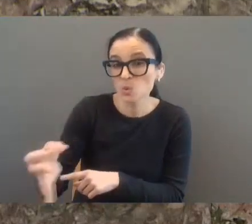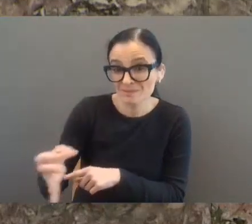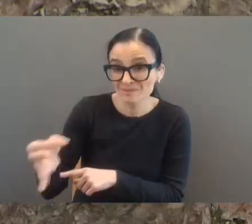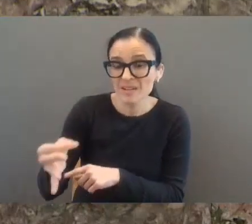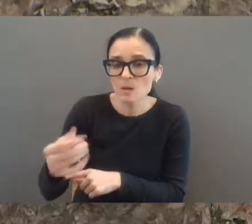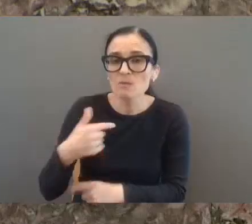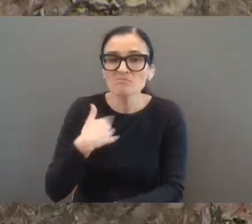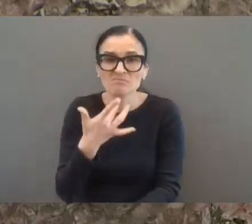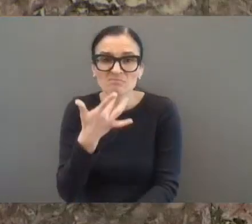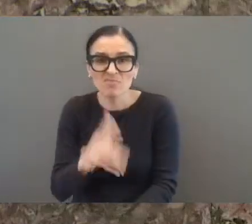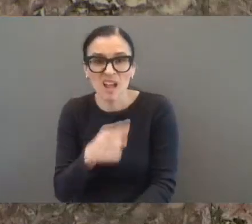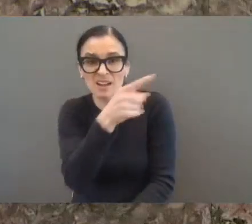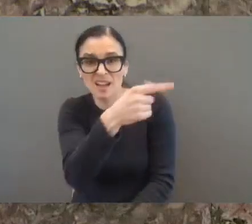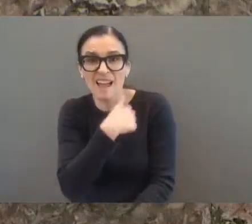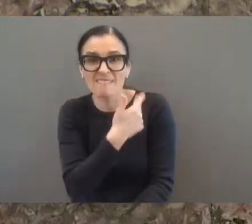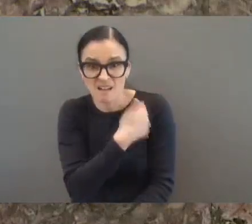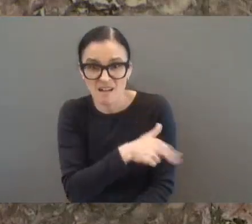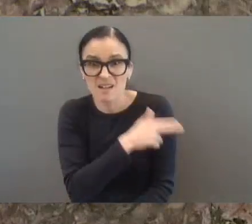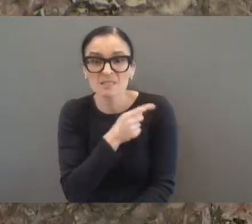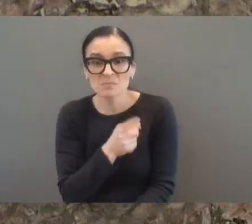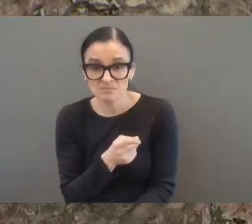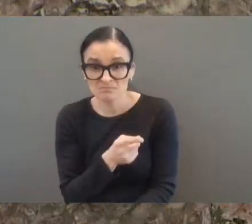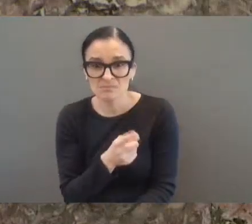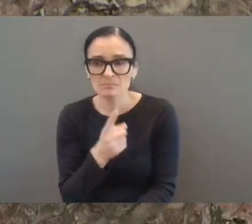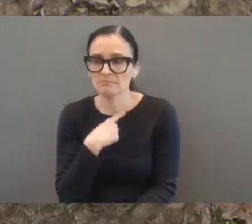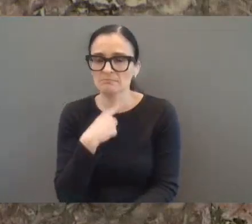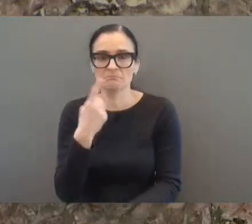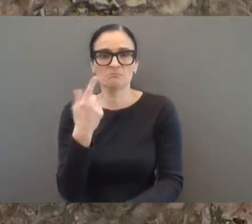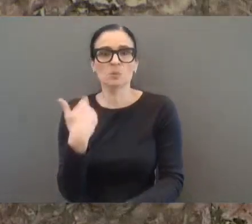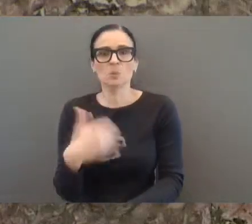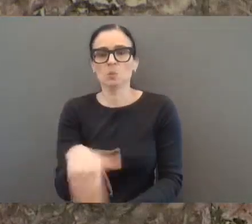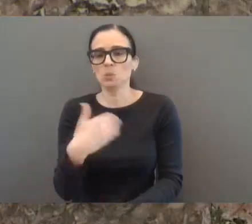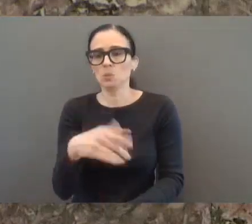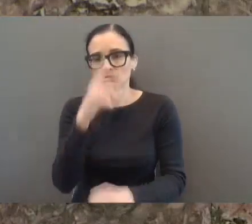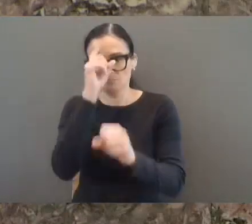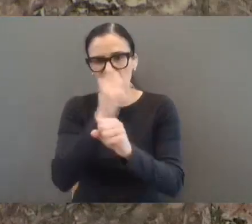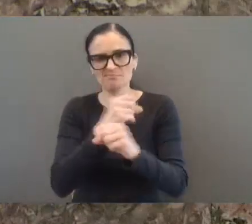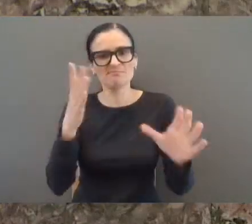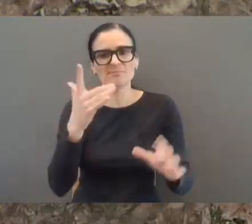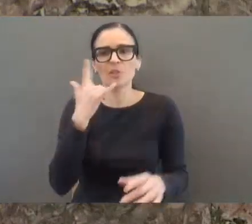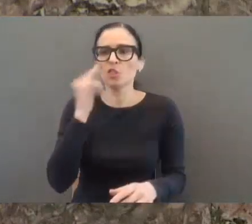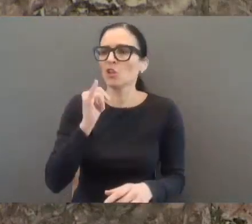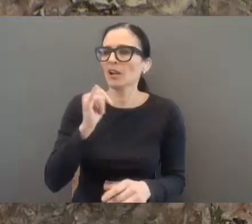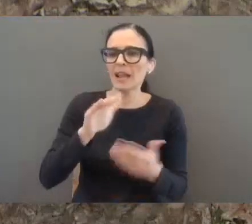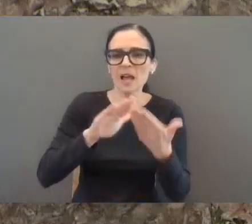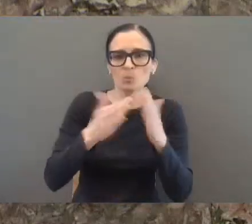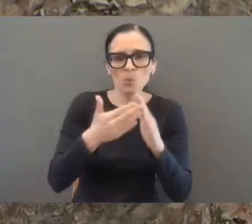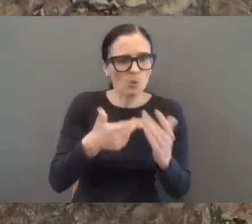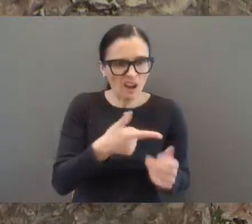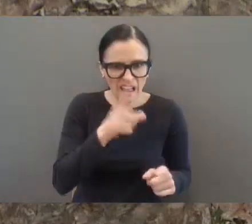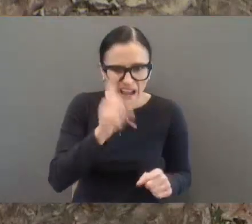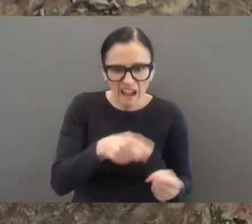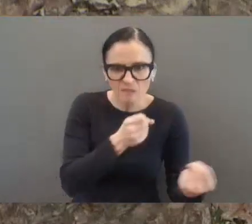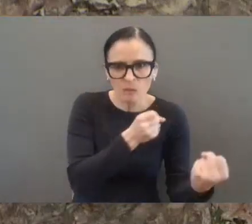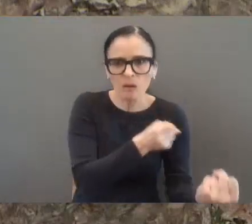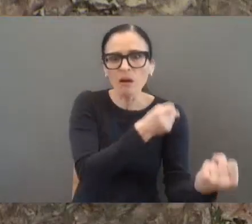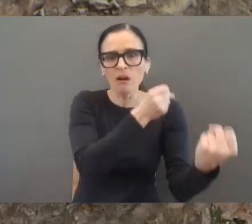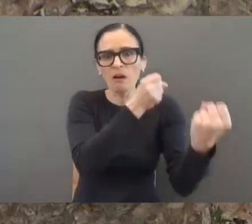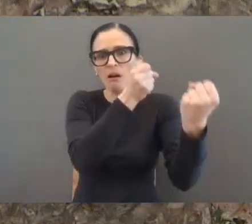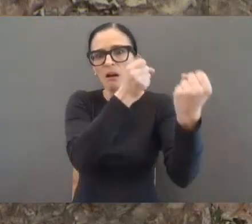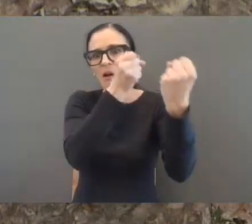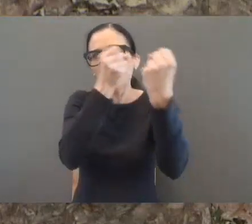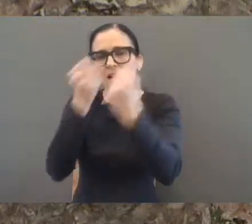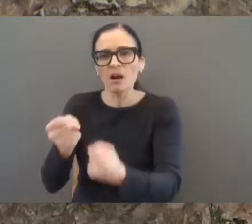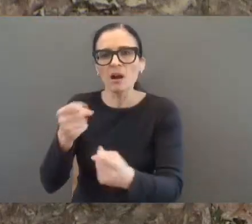my community members to know that they cannot go to the emergency room in Tofino, that they would have to drive all the way to Port Alberni. Mr. Speaker,